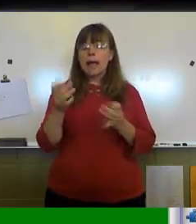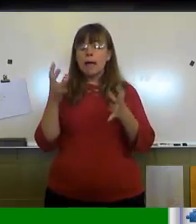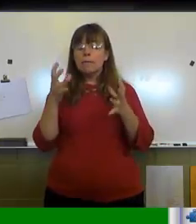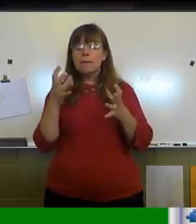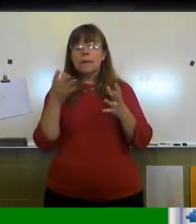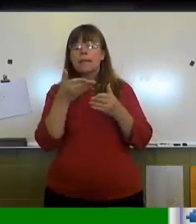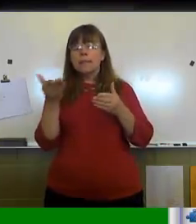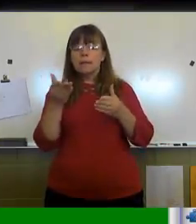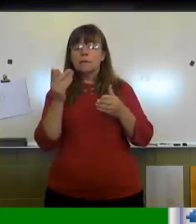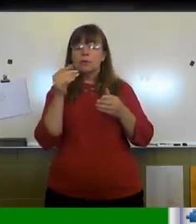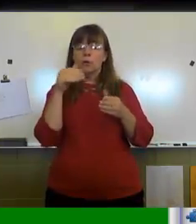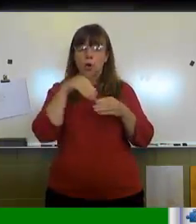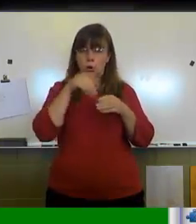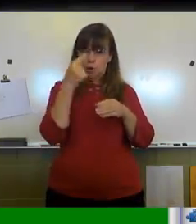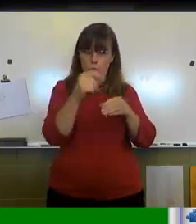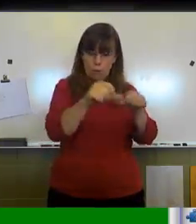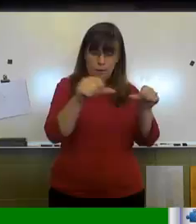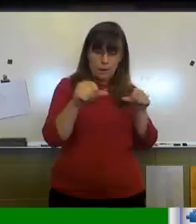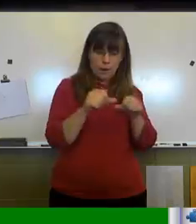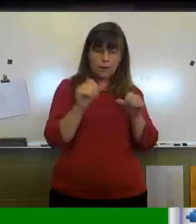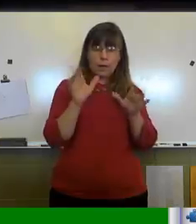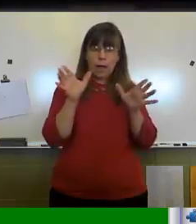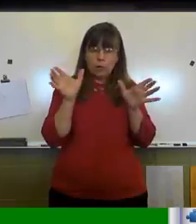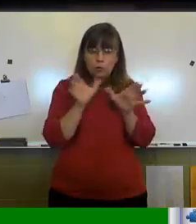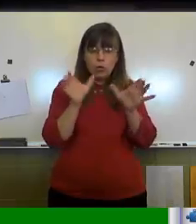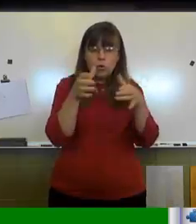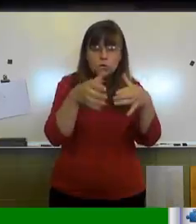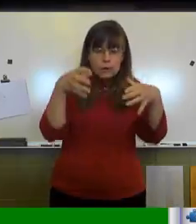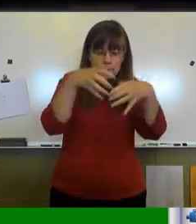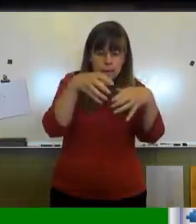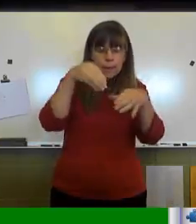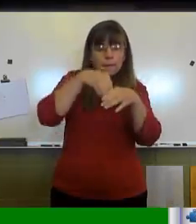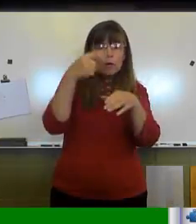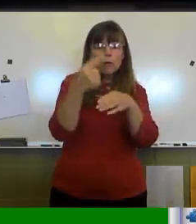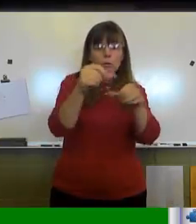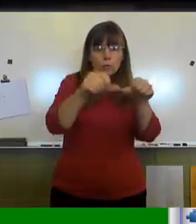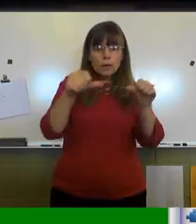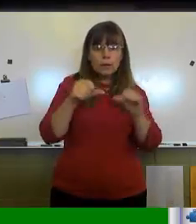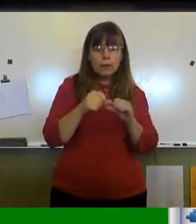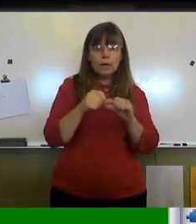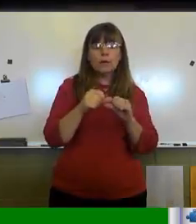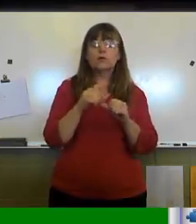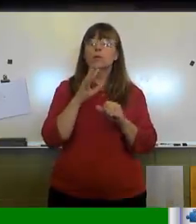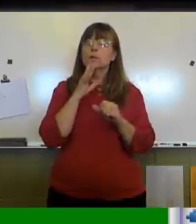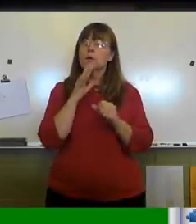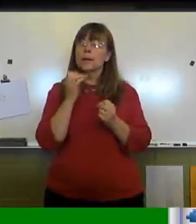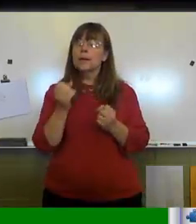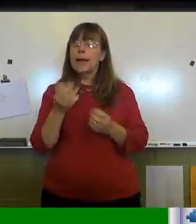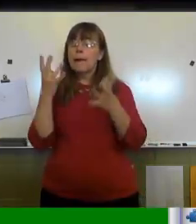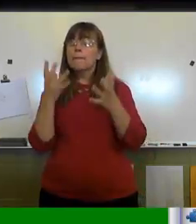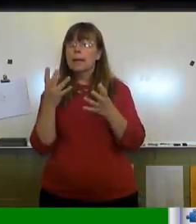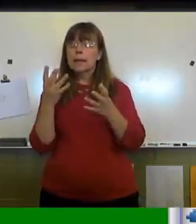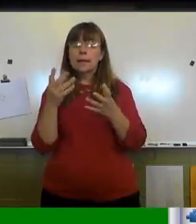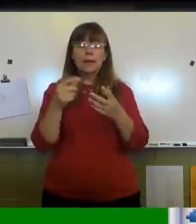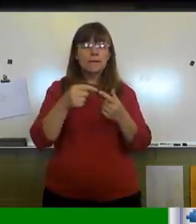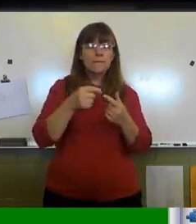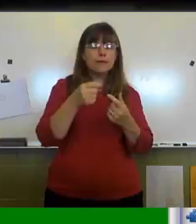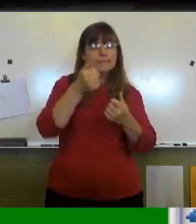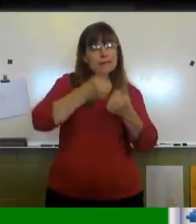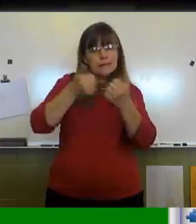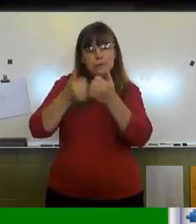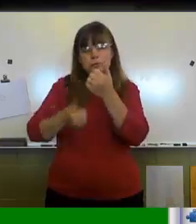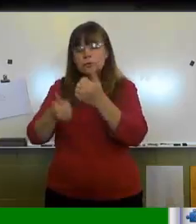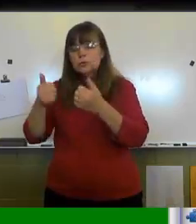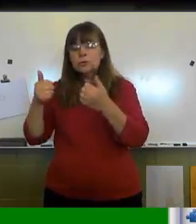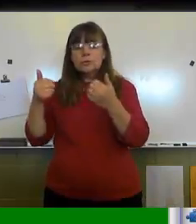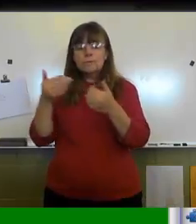together. So when we talk about populations, we talk about the density of the population, or how many of that species are in that one